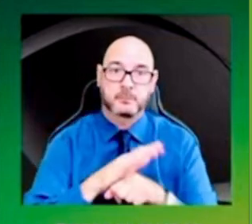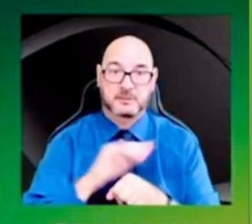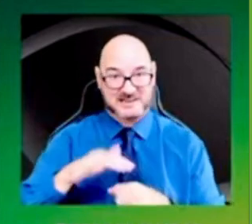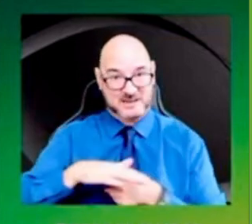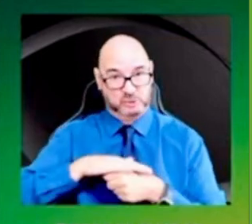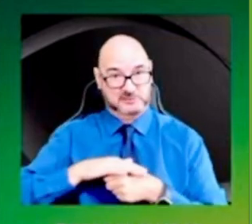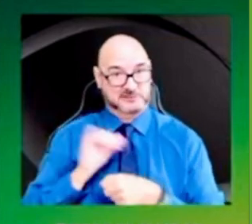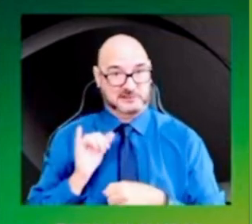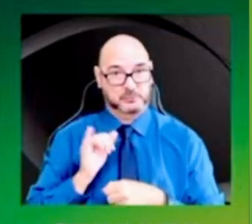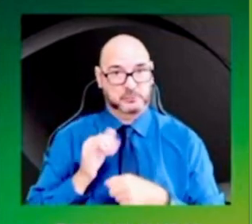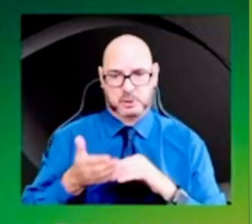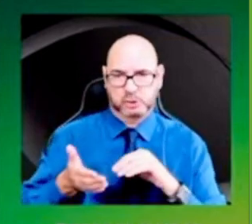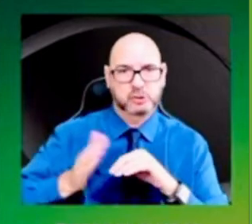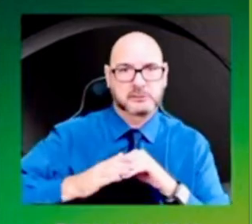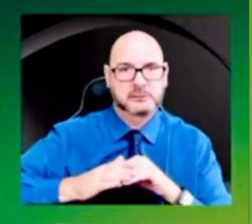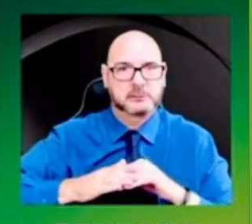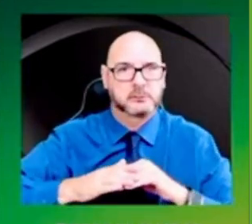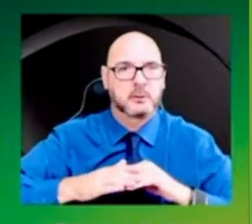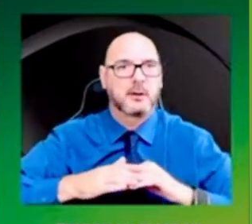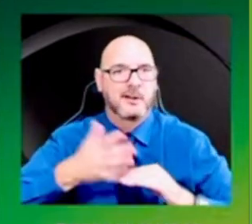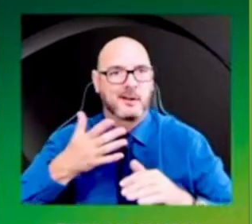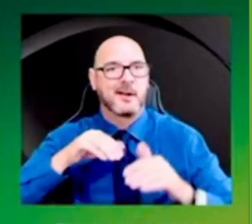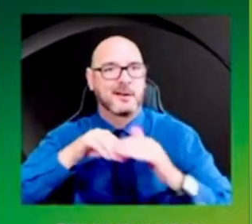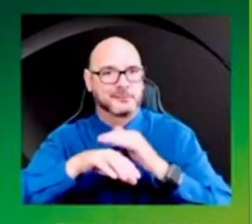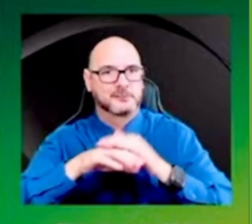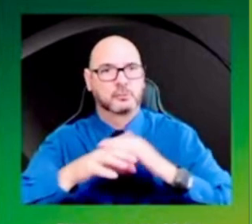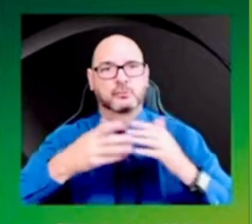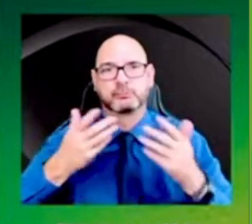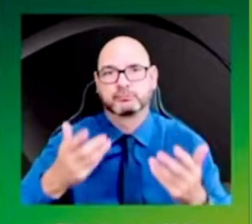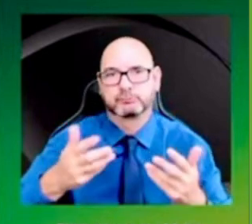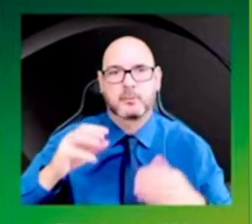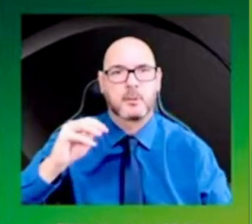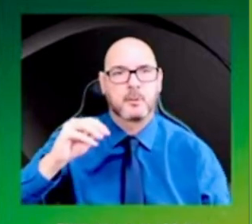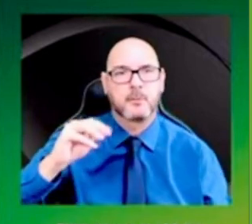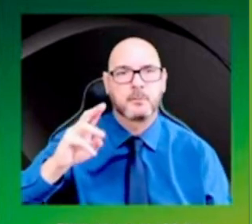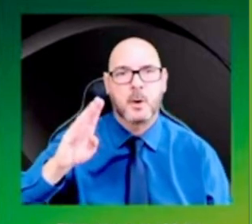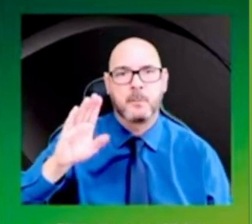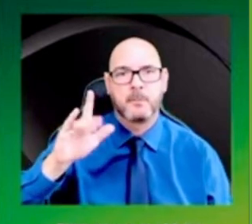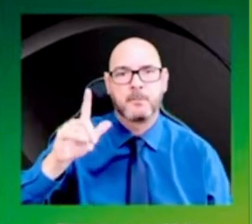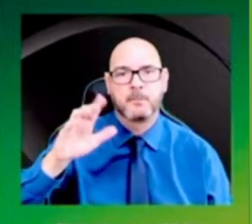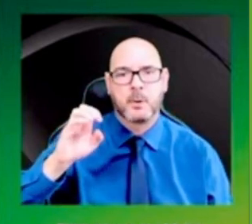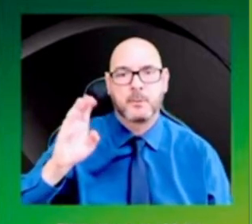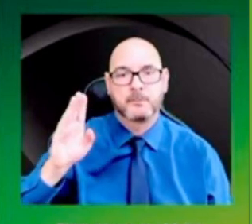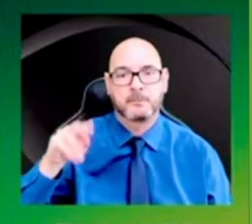access to mobile banking, financing, and insurance, especially for women,